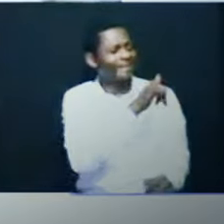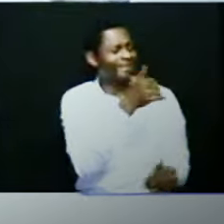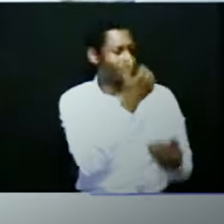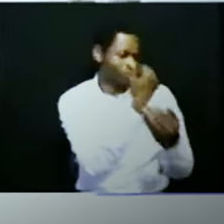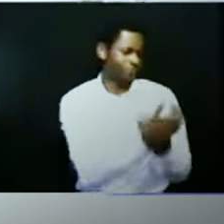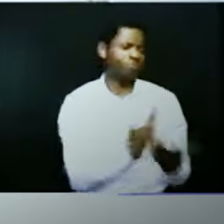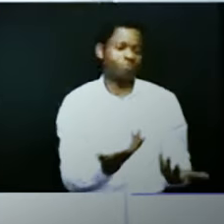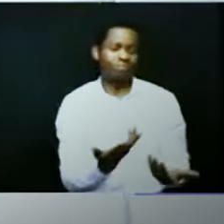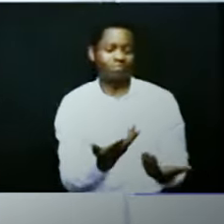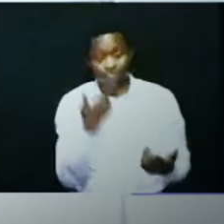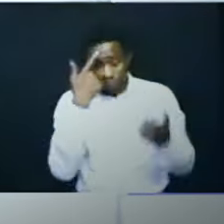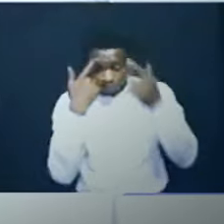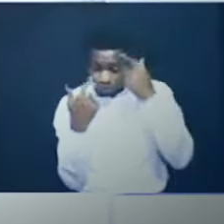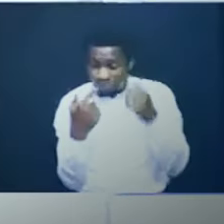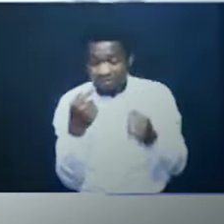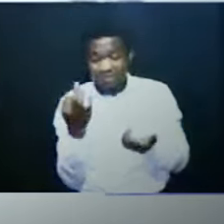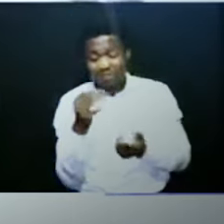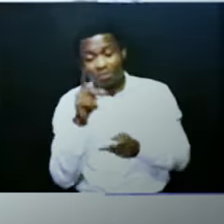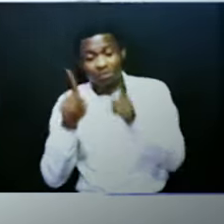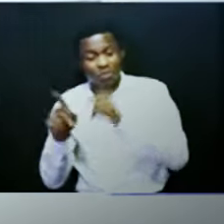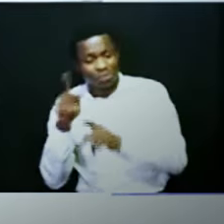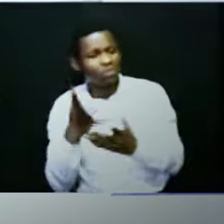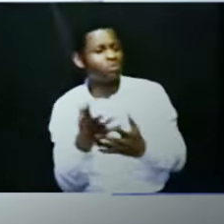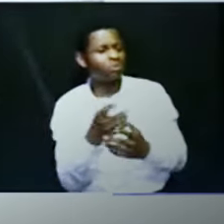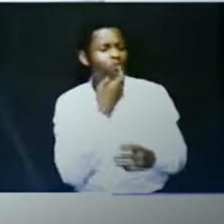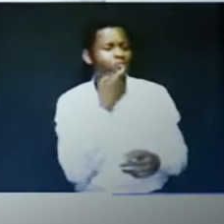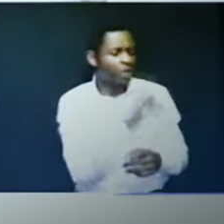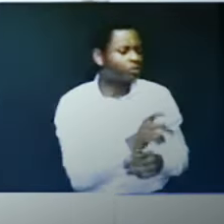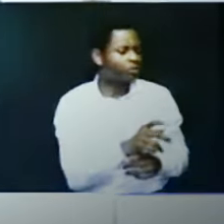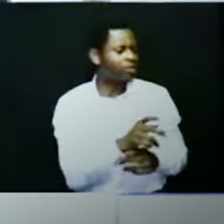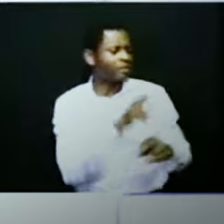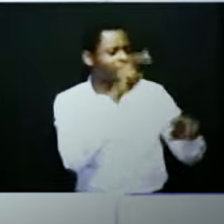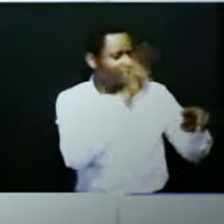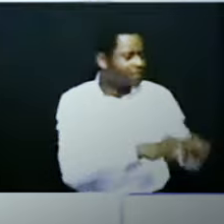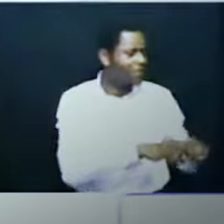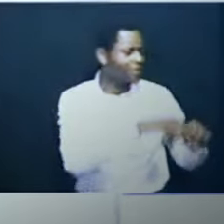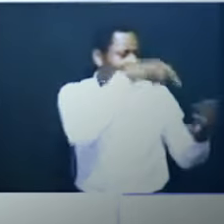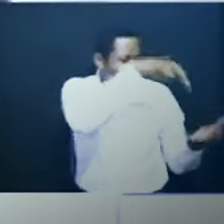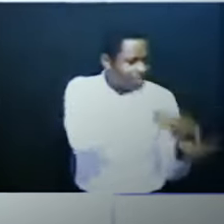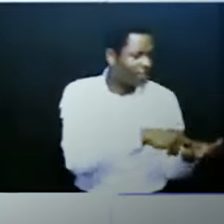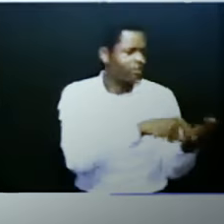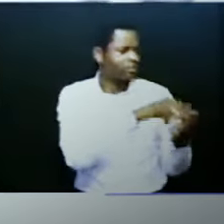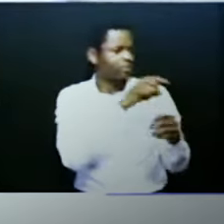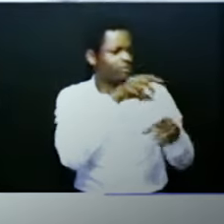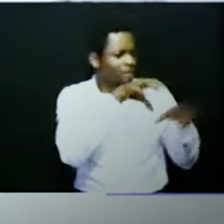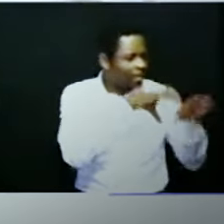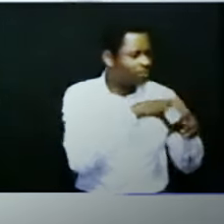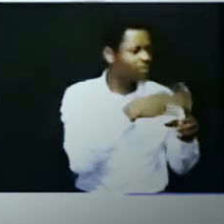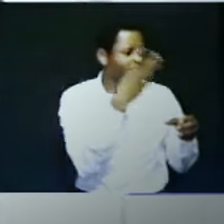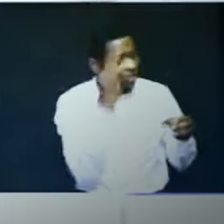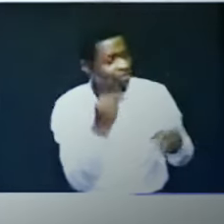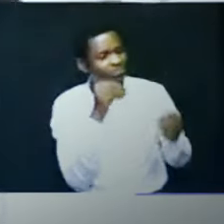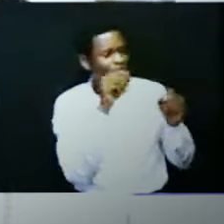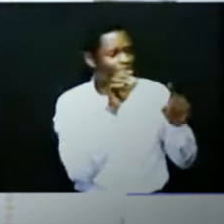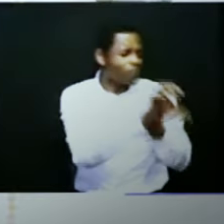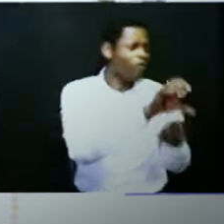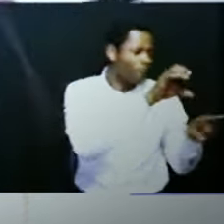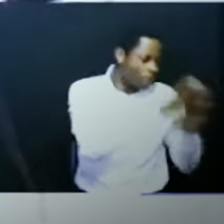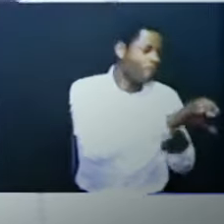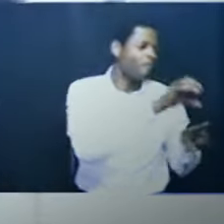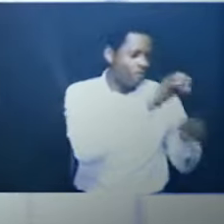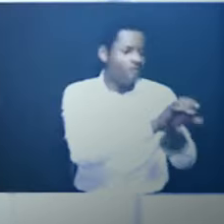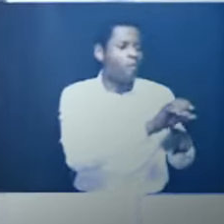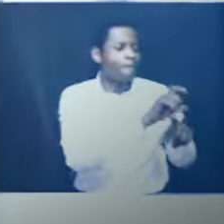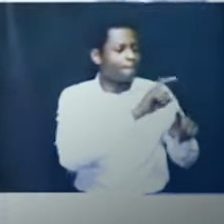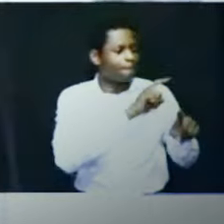be commanded about by even the slave. And so, what did you follow? No man in our one, dear Nanso or Yabofra,